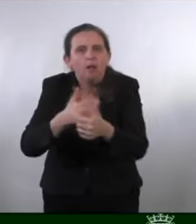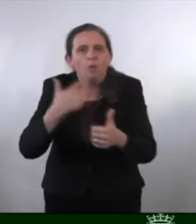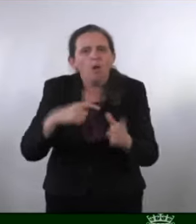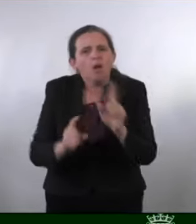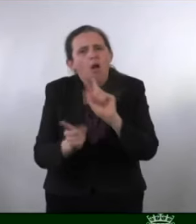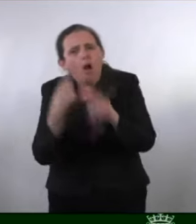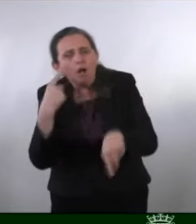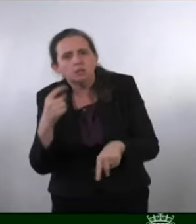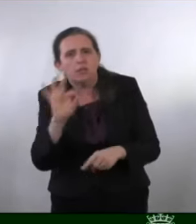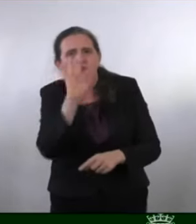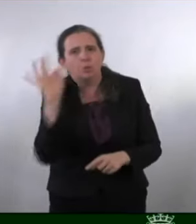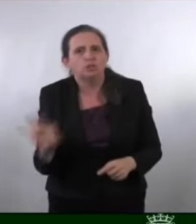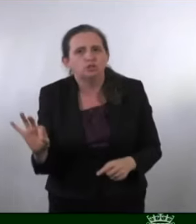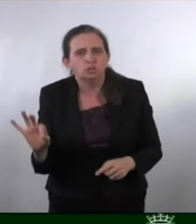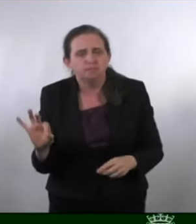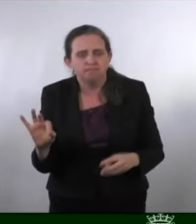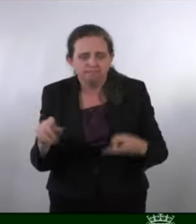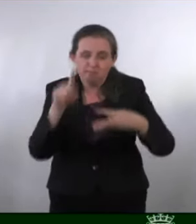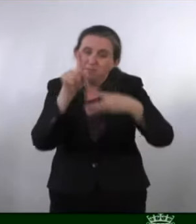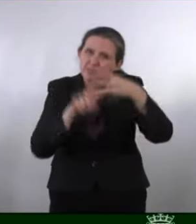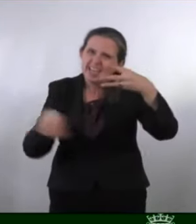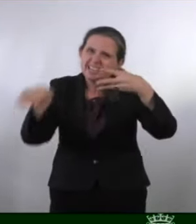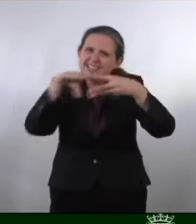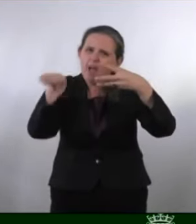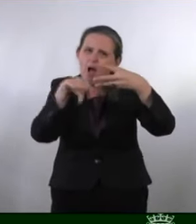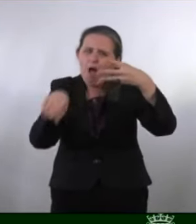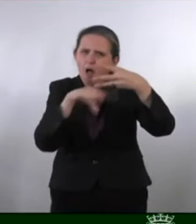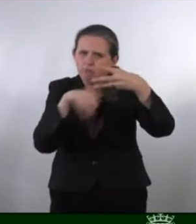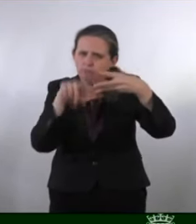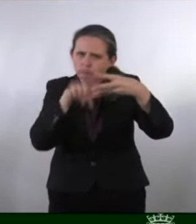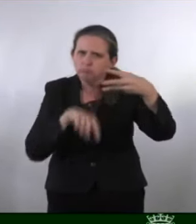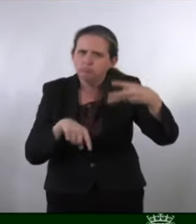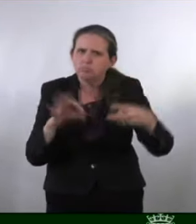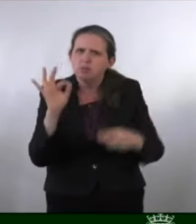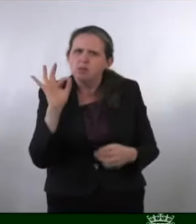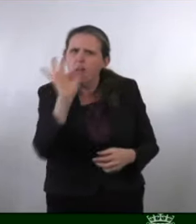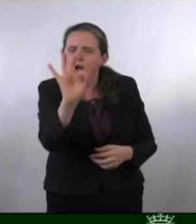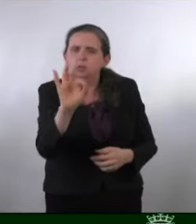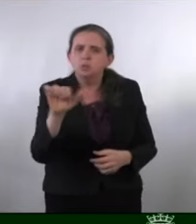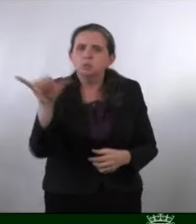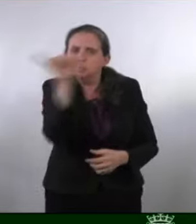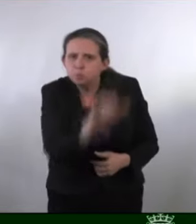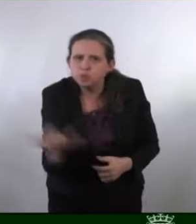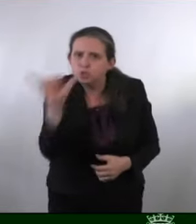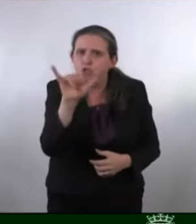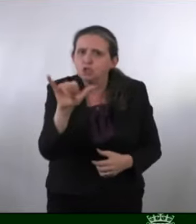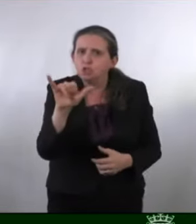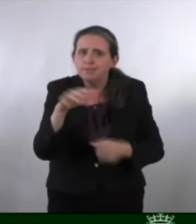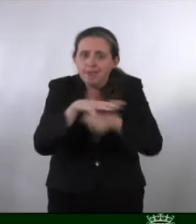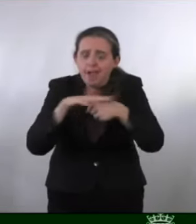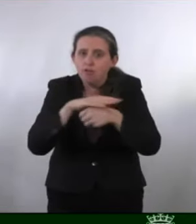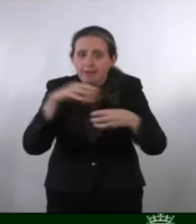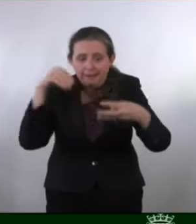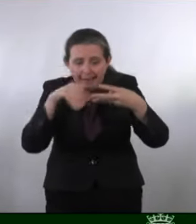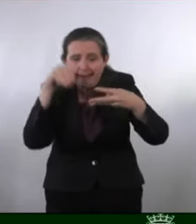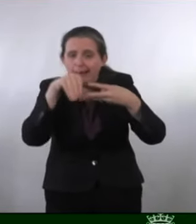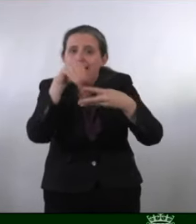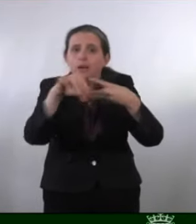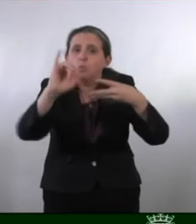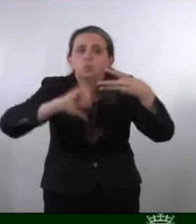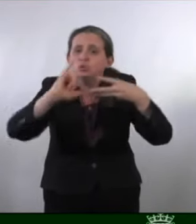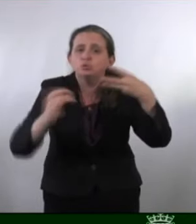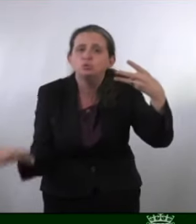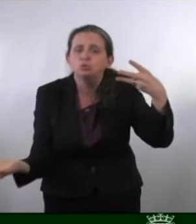Firstly, on the tier system. The Prime Minister touched on this, but which local areas will be in each tier? This is the red-hot question. This is the